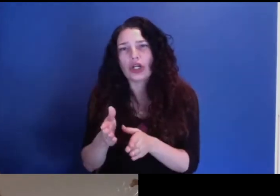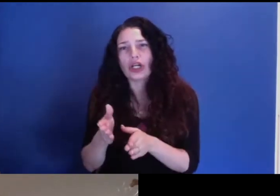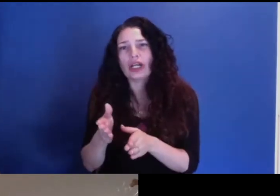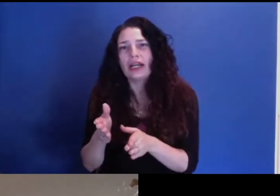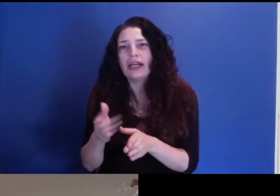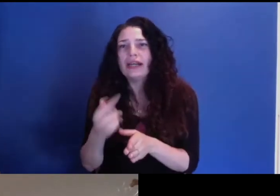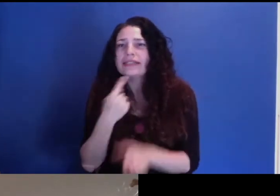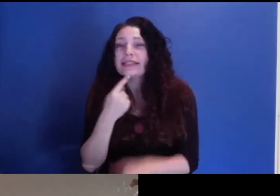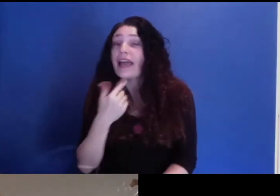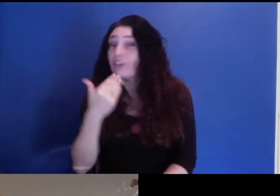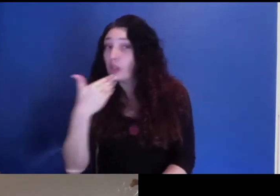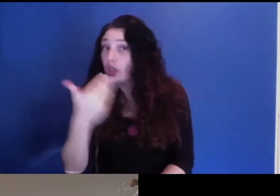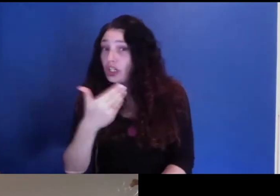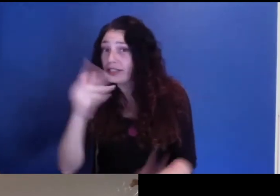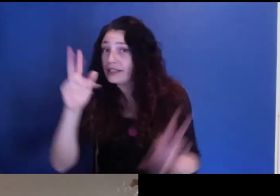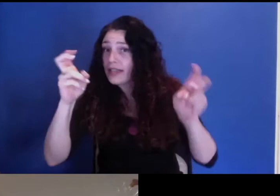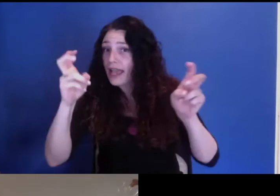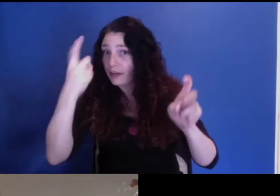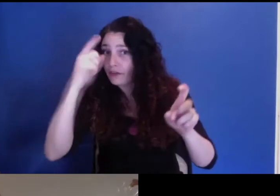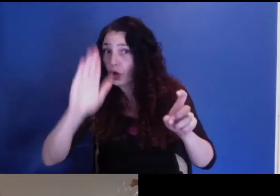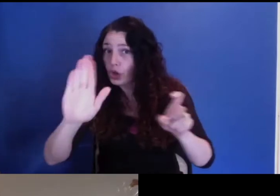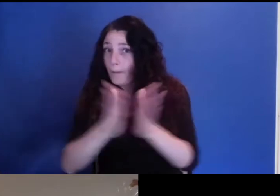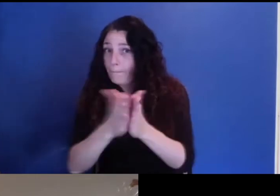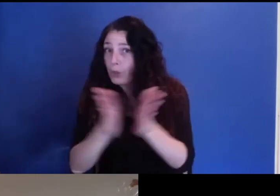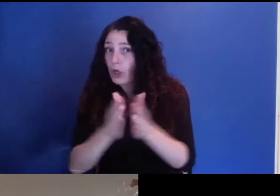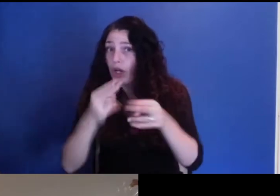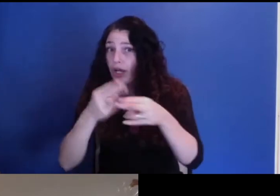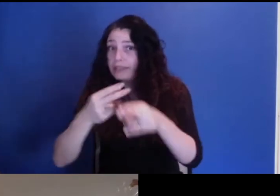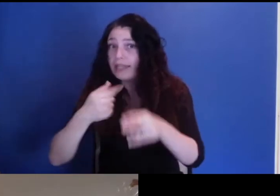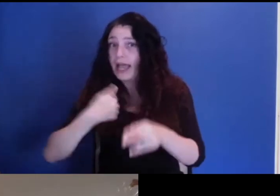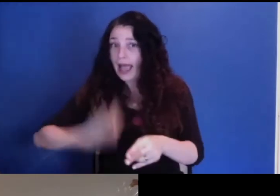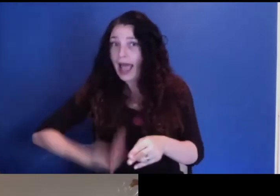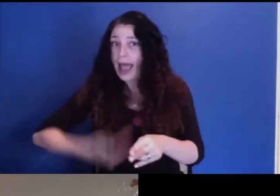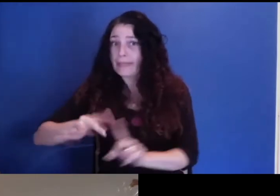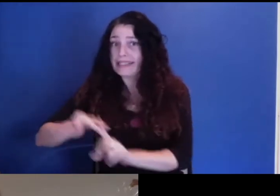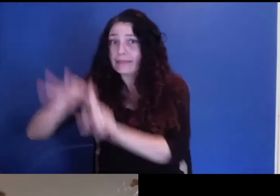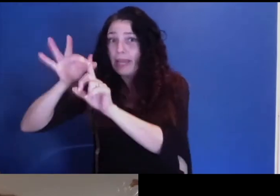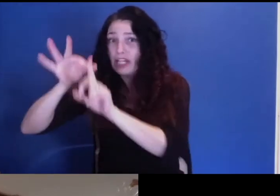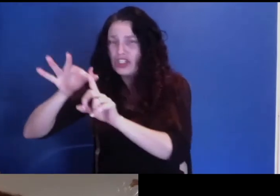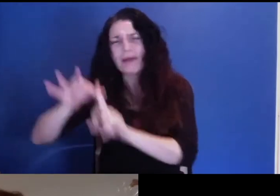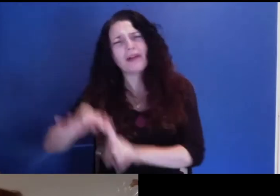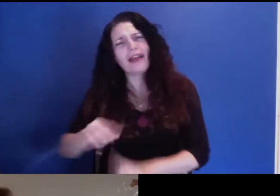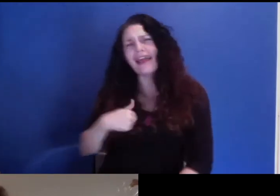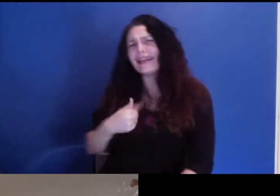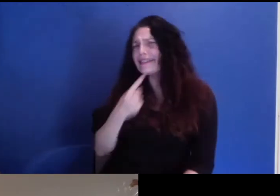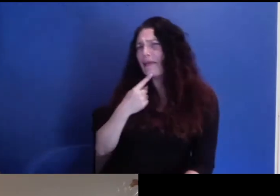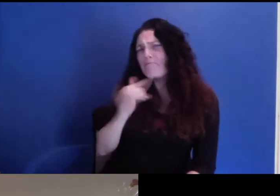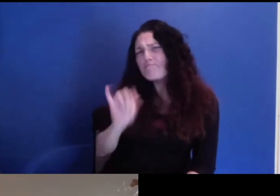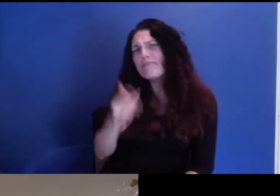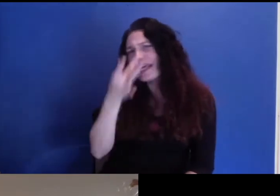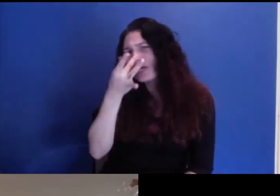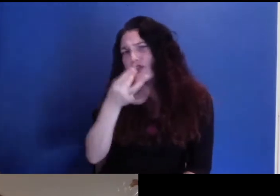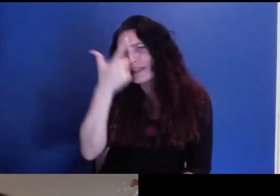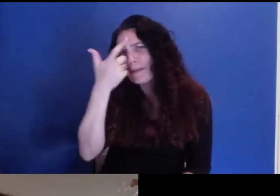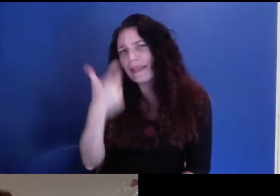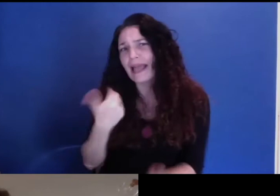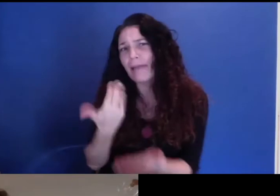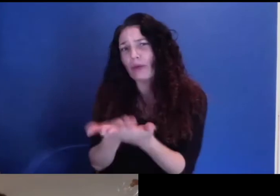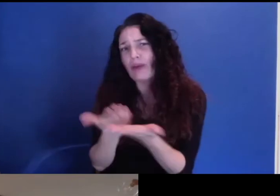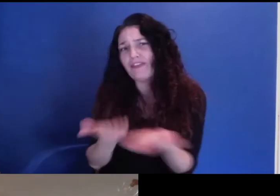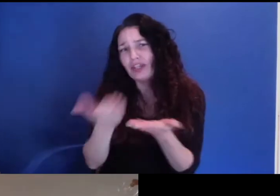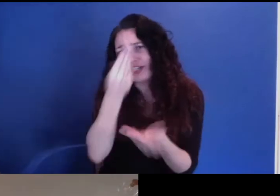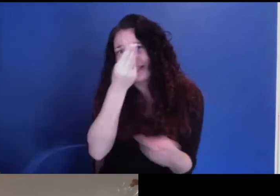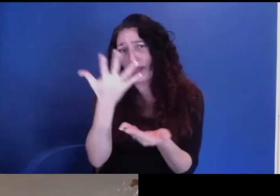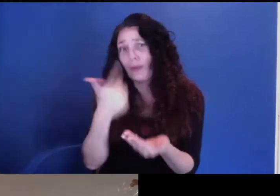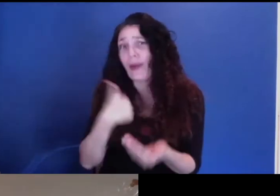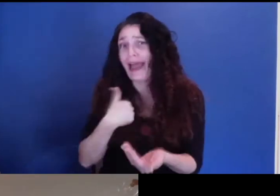called I'm Special. And I was like, oh, that's really interesting, because I actually am coming to you to talk about how I have cerebral palsy,